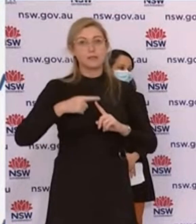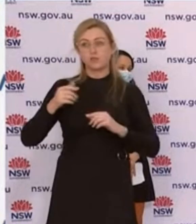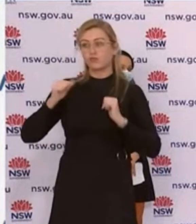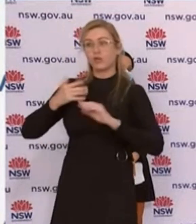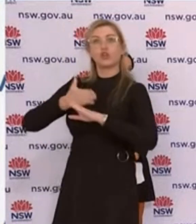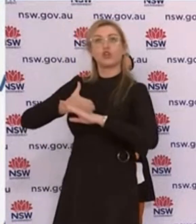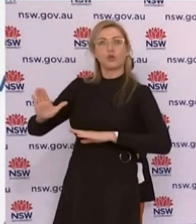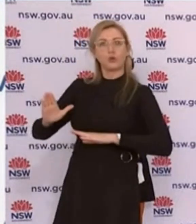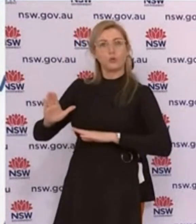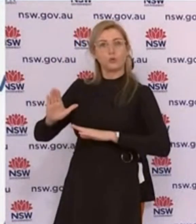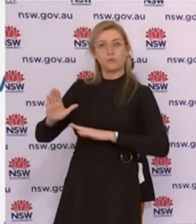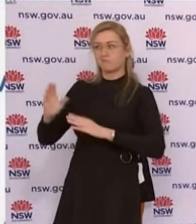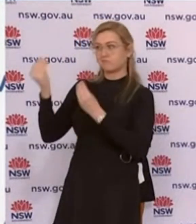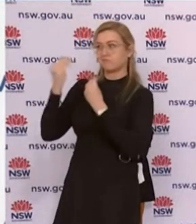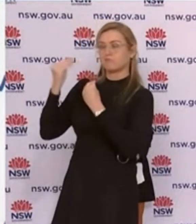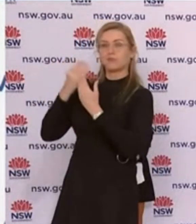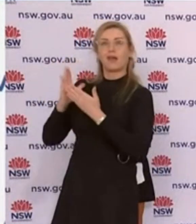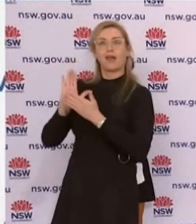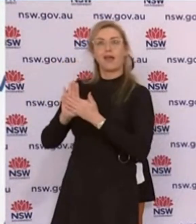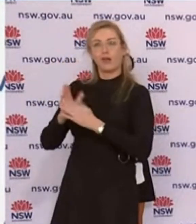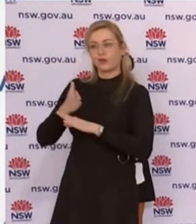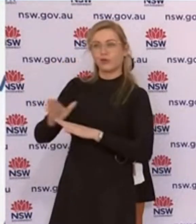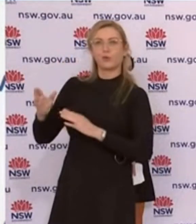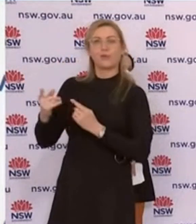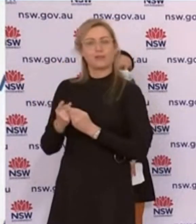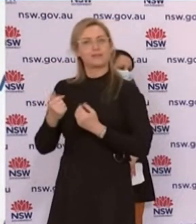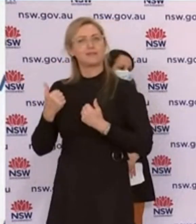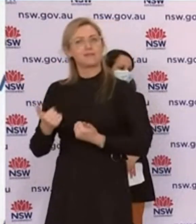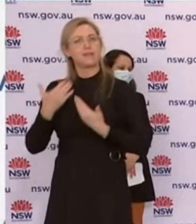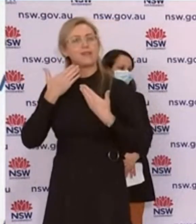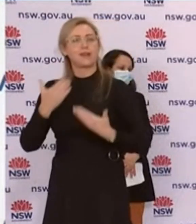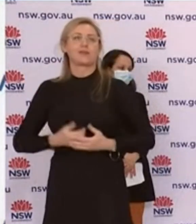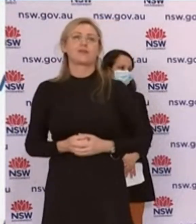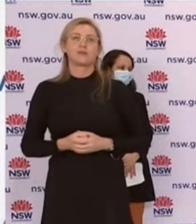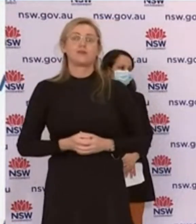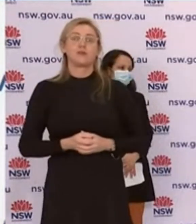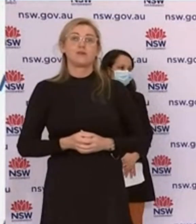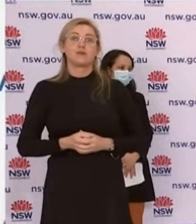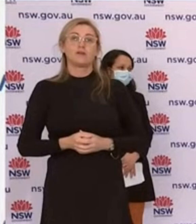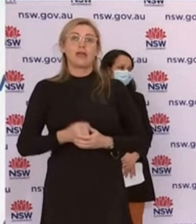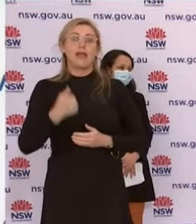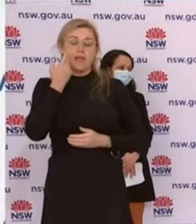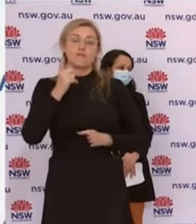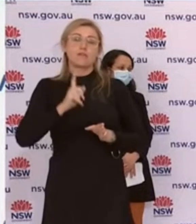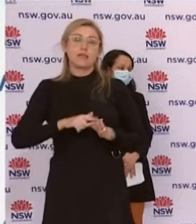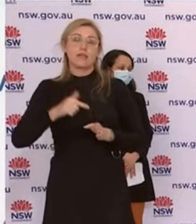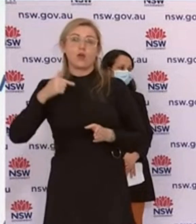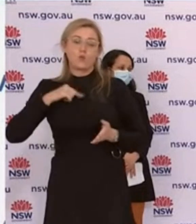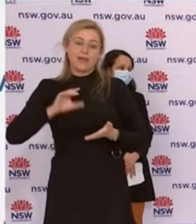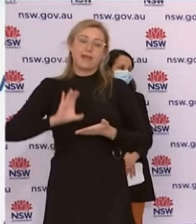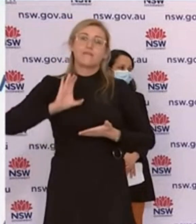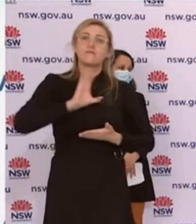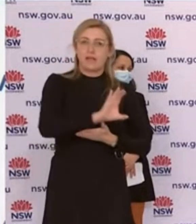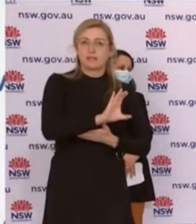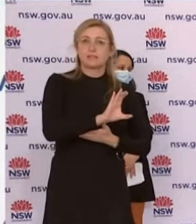that perhaps they're a bit different to what they're used to doing. So it's really encouraging to know that our investment in public health year on year has put